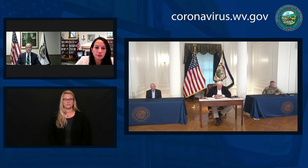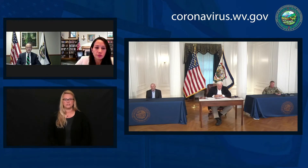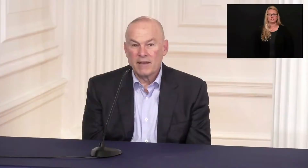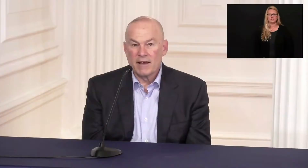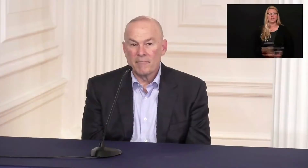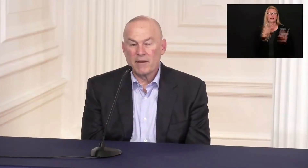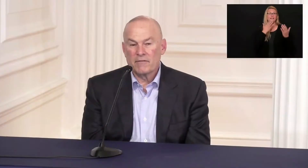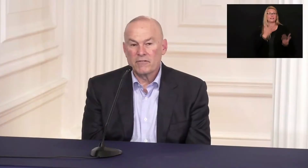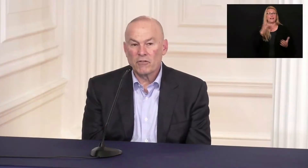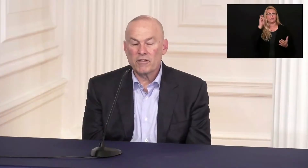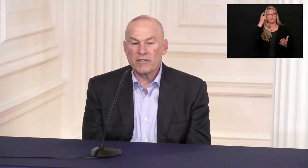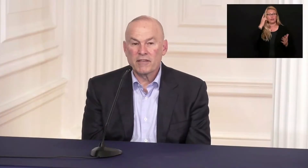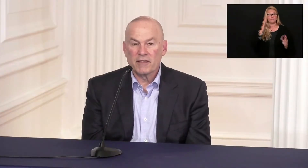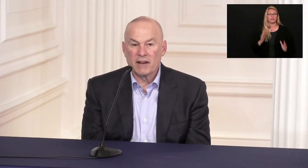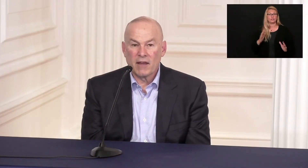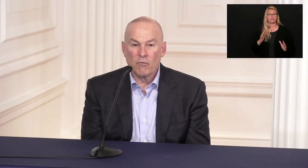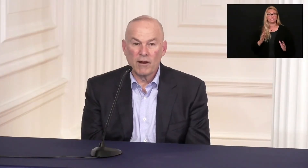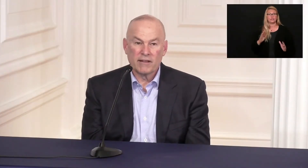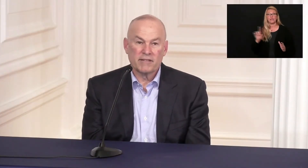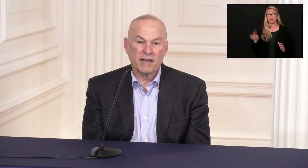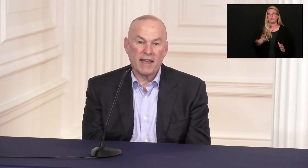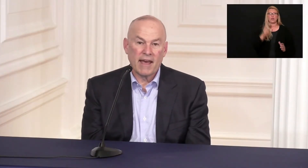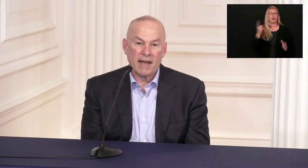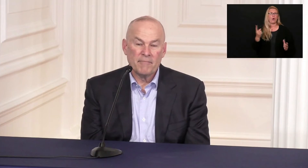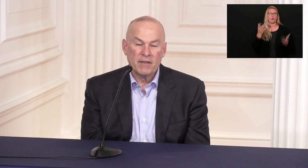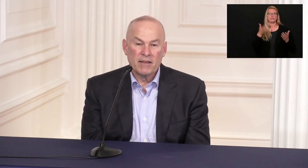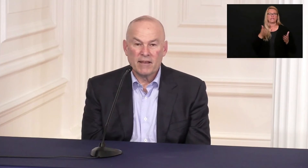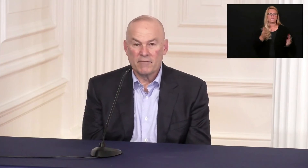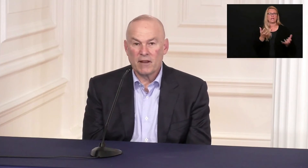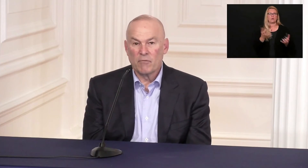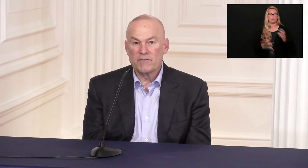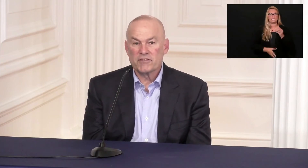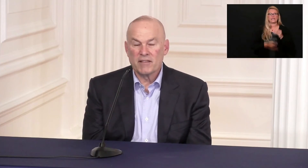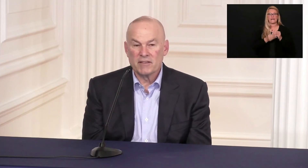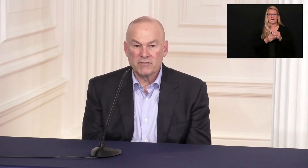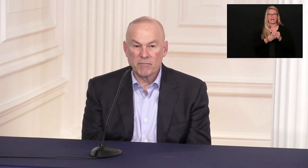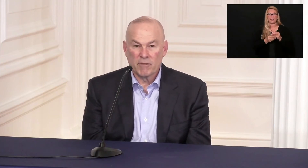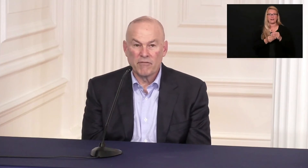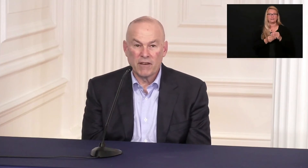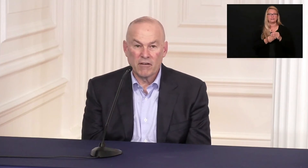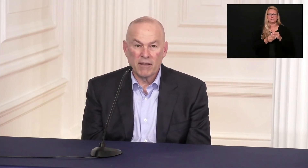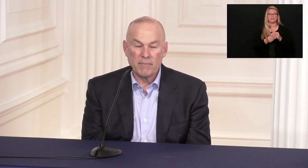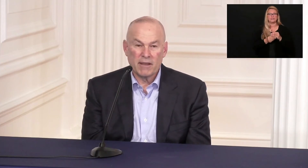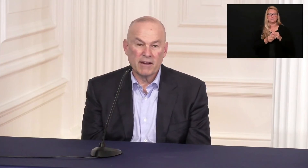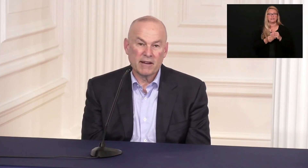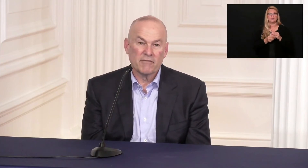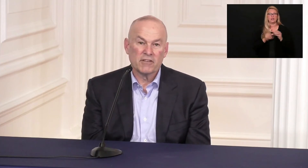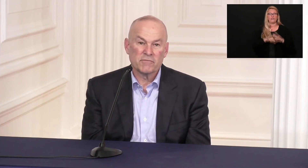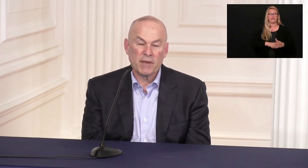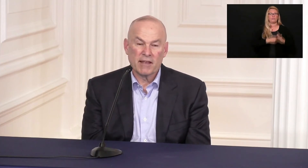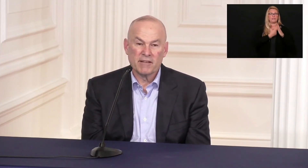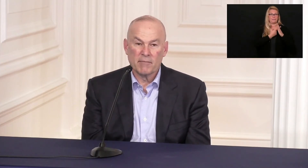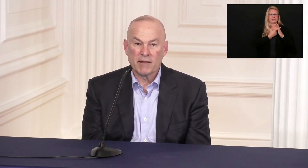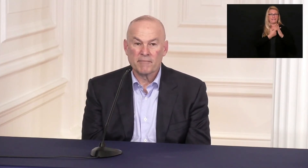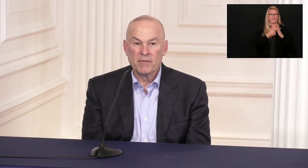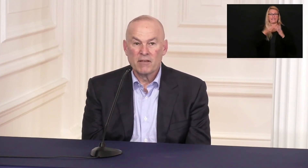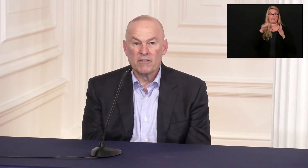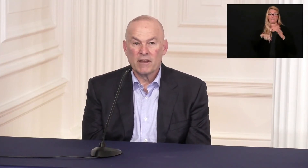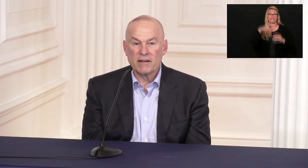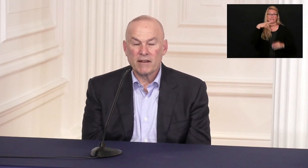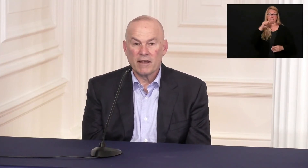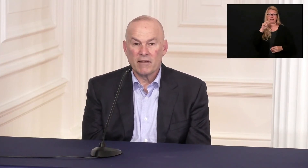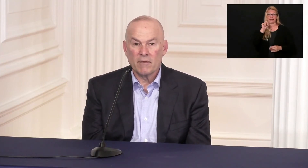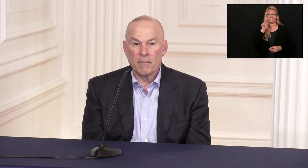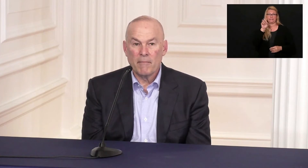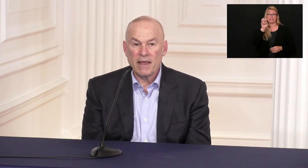Governor. And the only thing that I wanted to add, and we've said this from the very beginning of this pandemic,